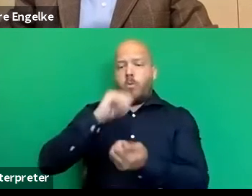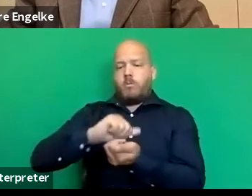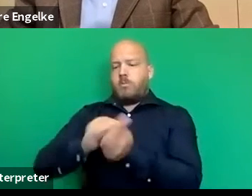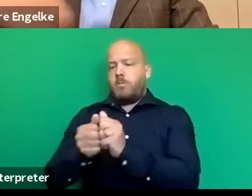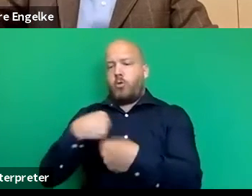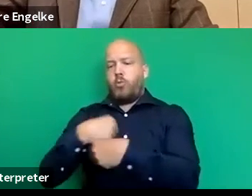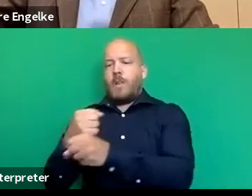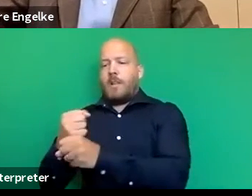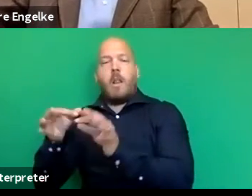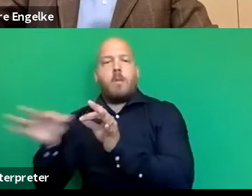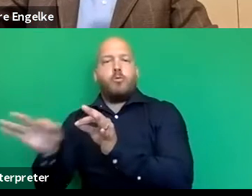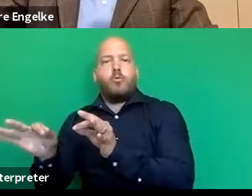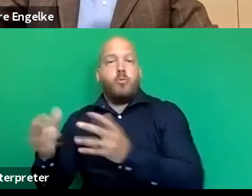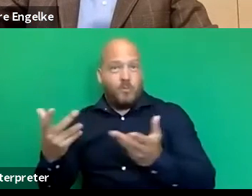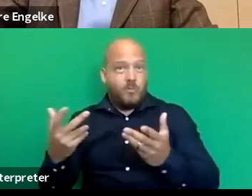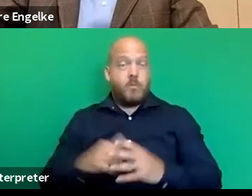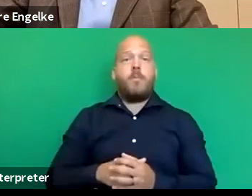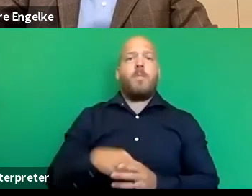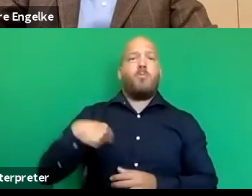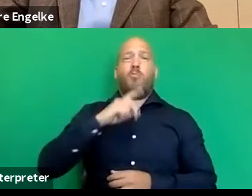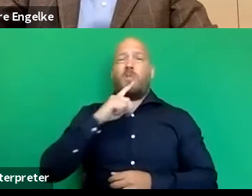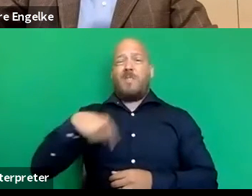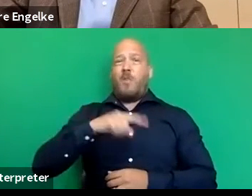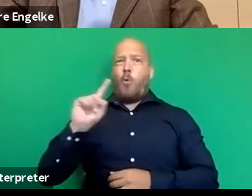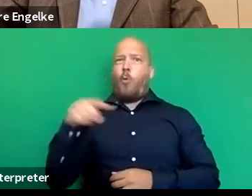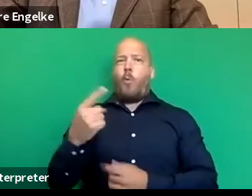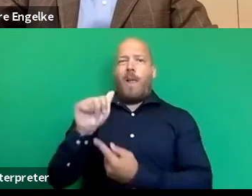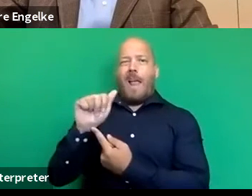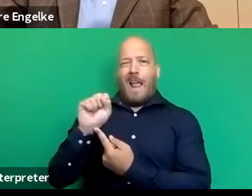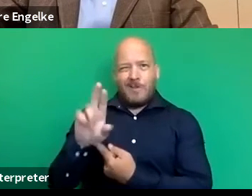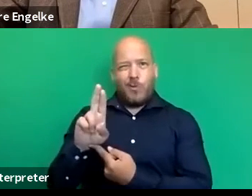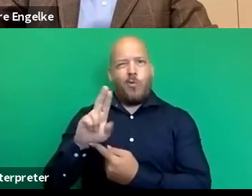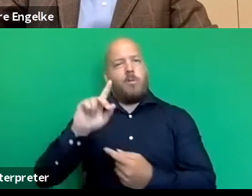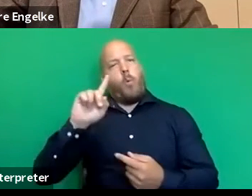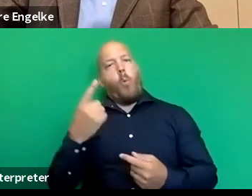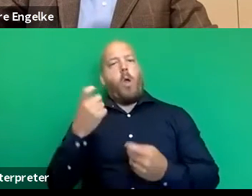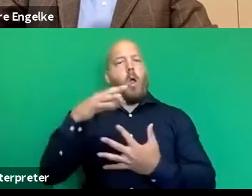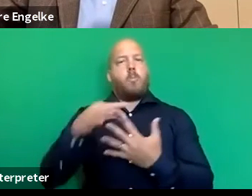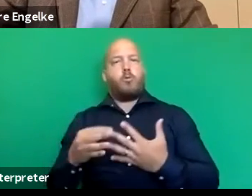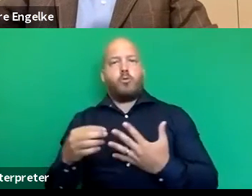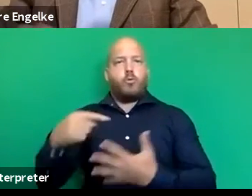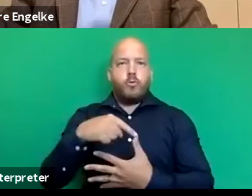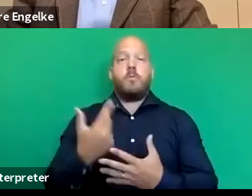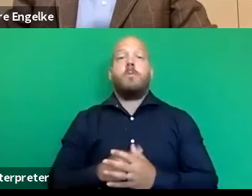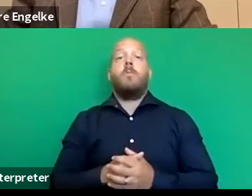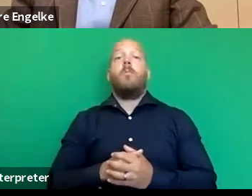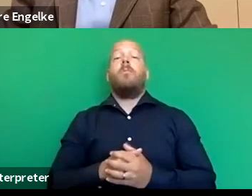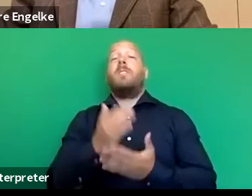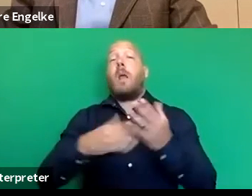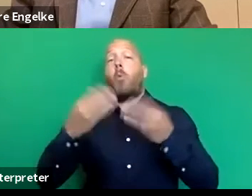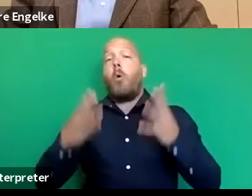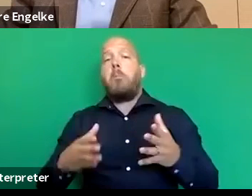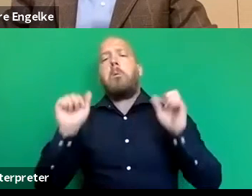option. Some of the providers allow for people to choose whether they receive